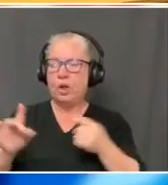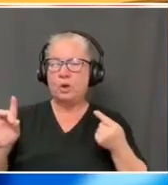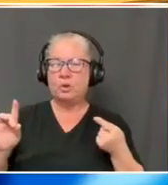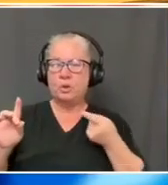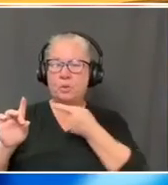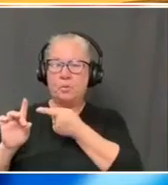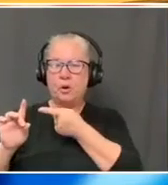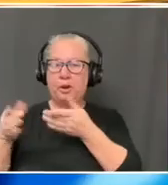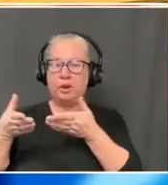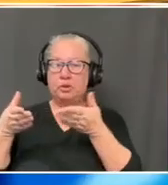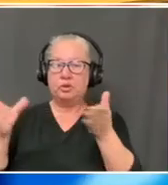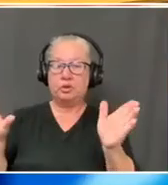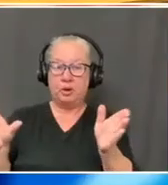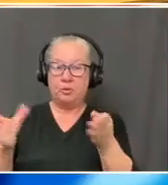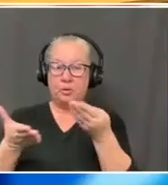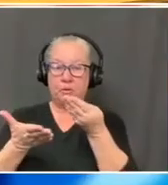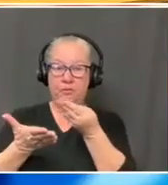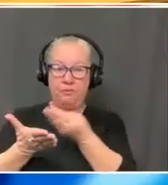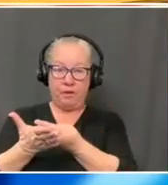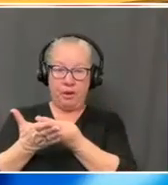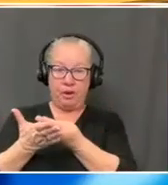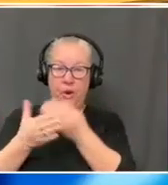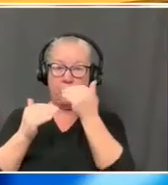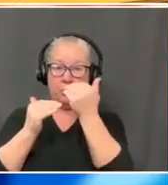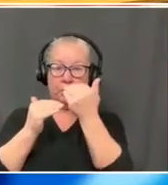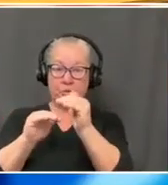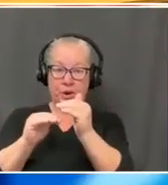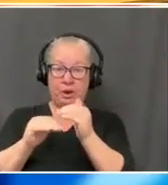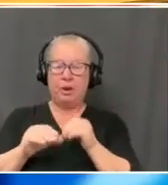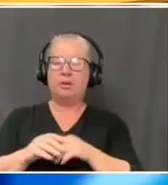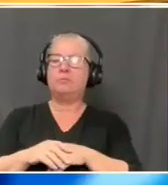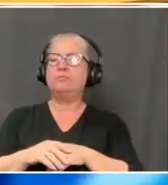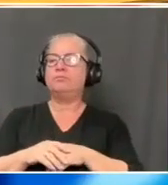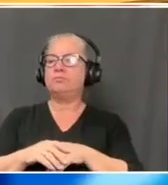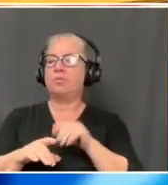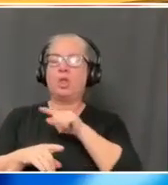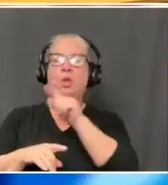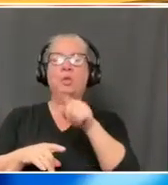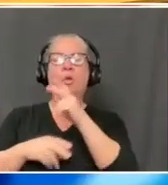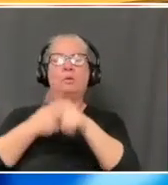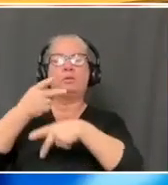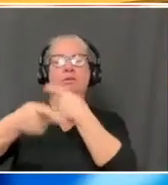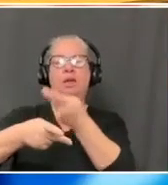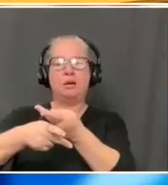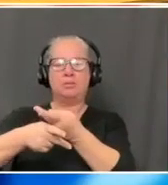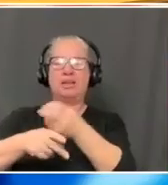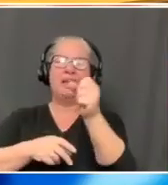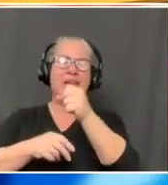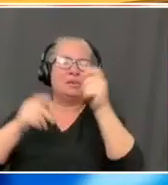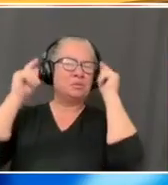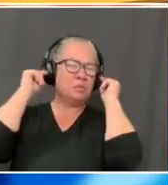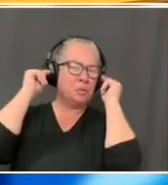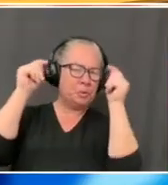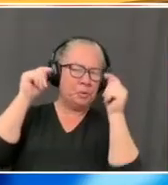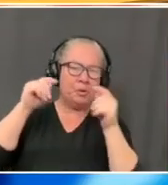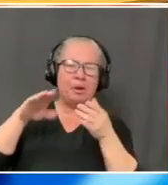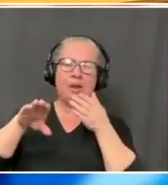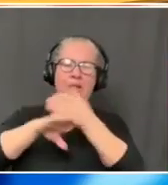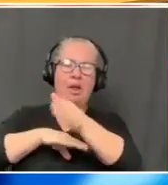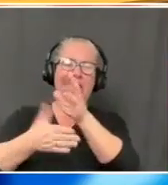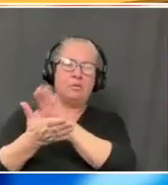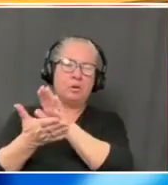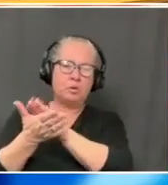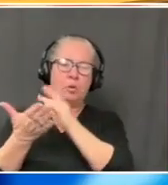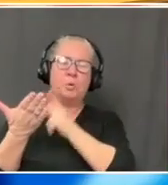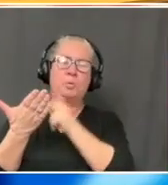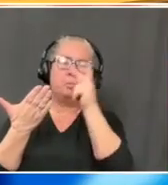restricted that is supporting these types of expenses. That's true for both tutoring and really all after-school programs.